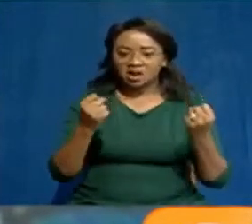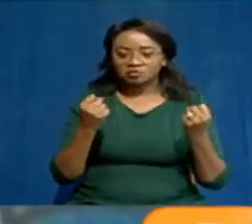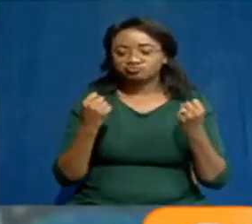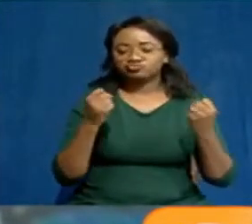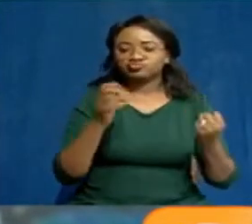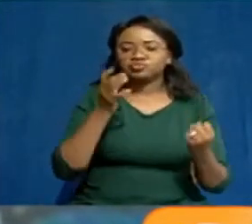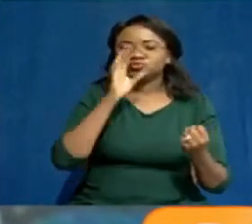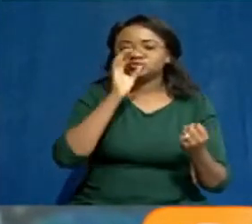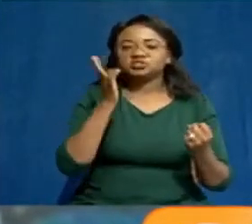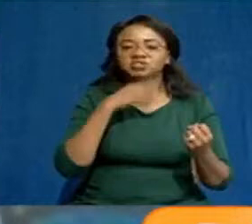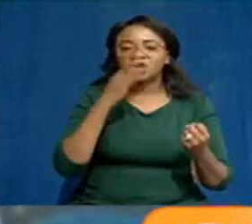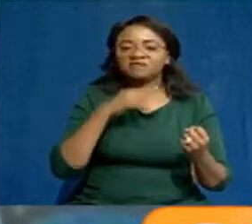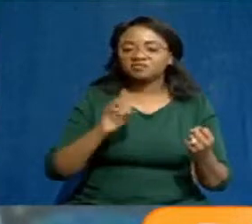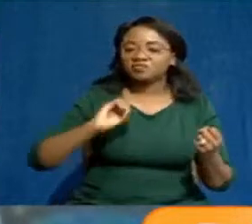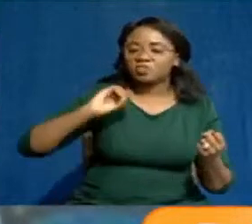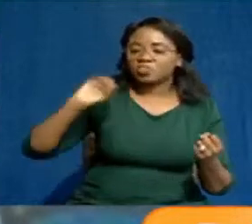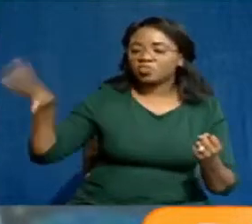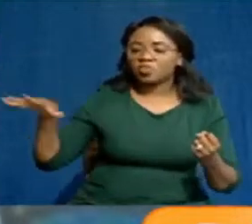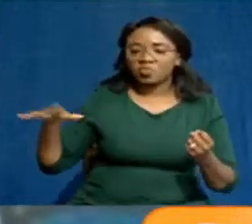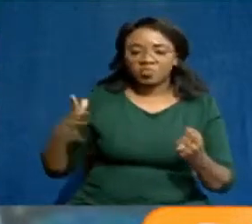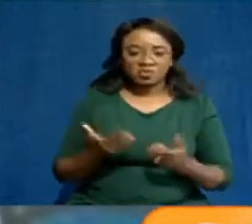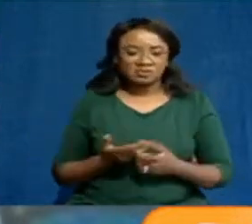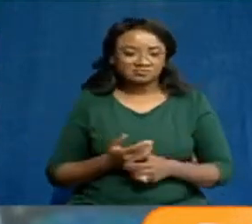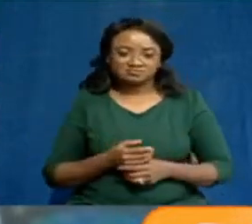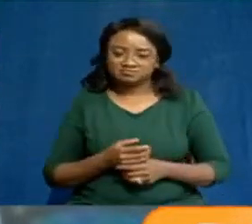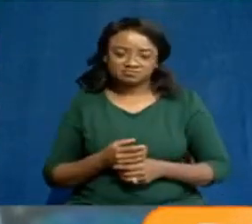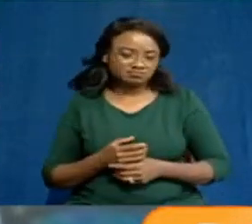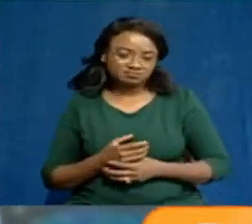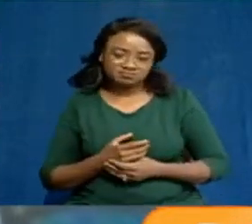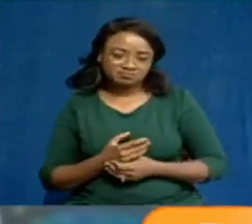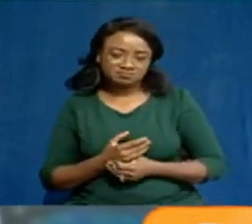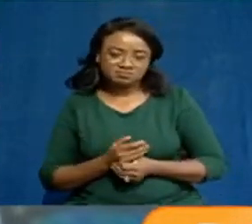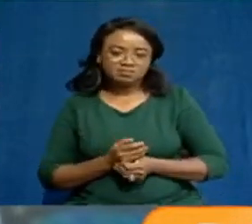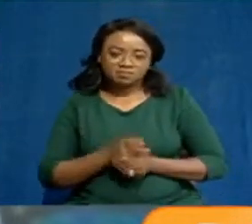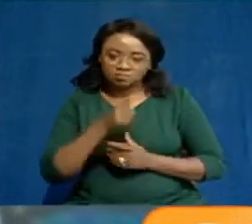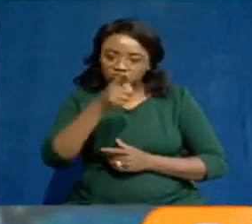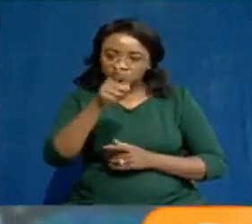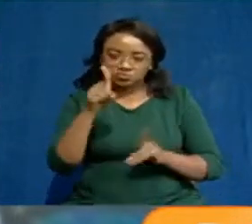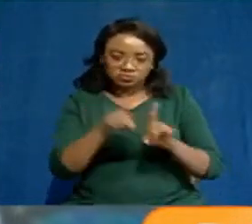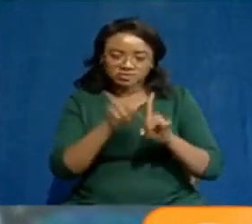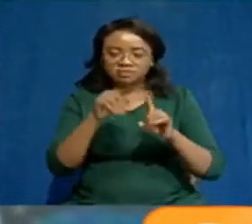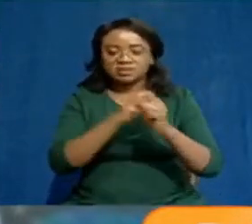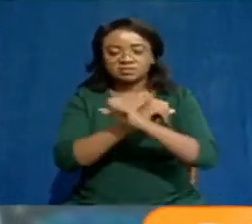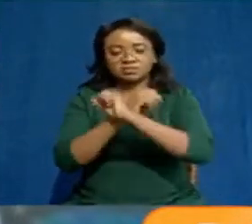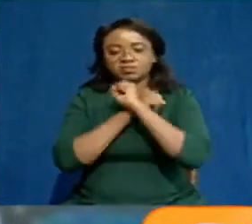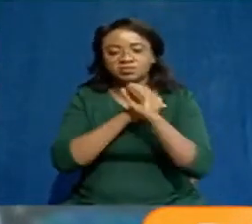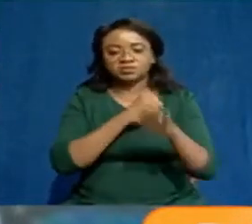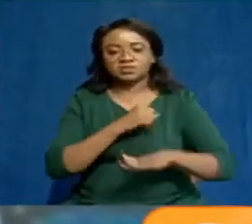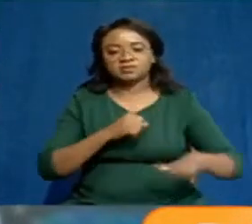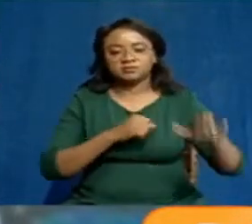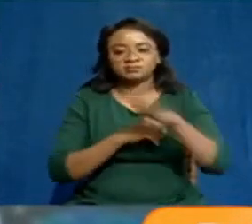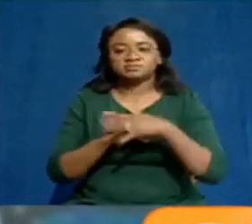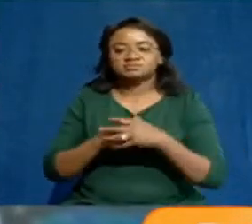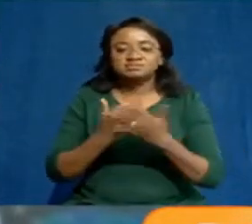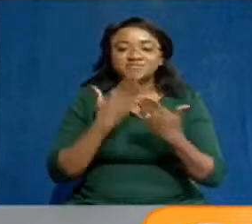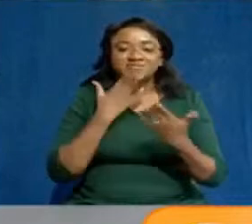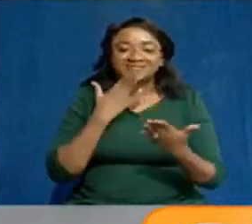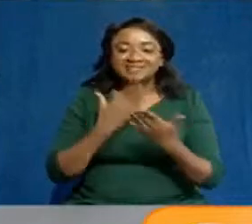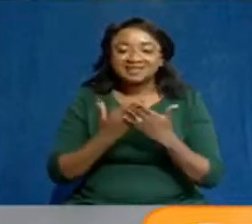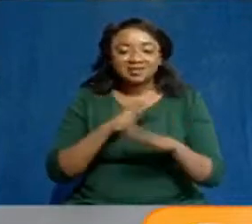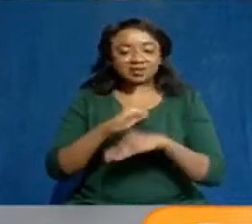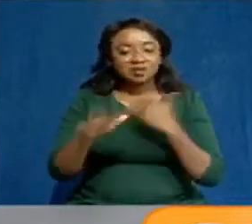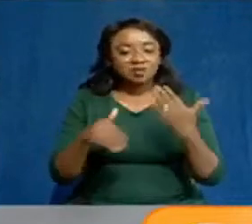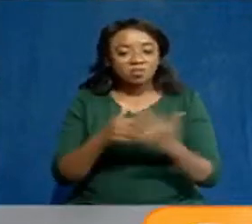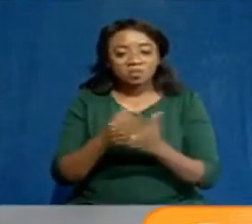forward. The idea is you really have a role to play as far as protection of the environment is concerned. All right. Yes. Thank you very much for making time